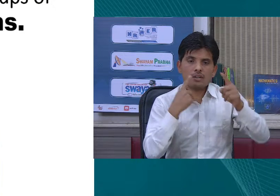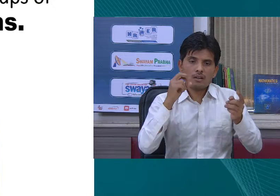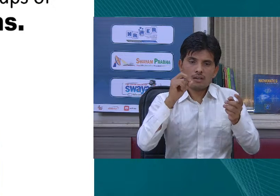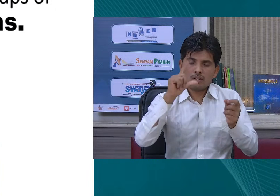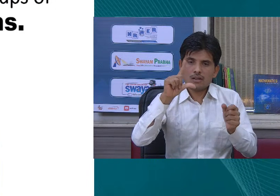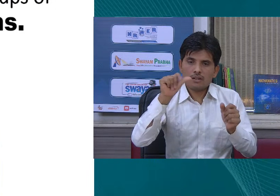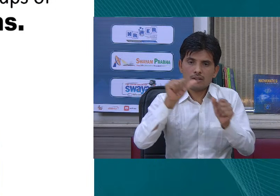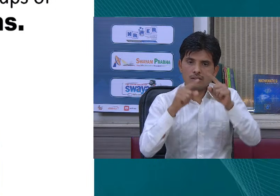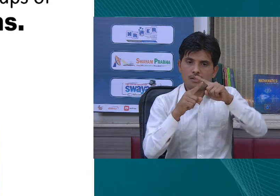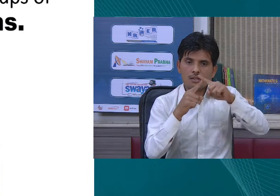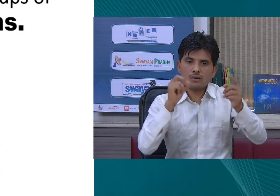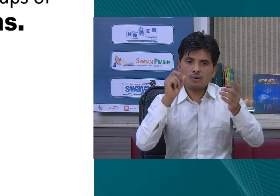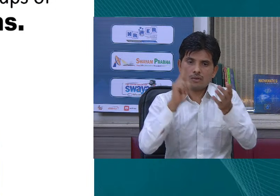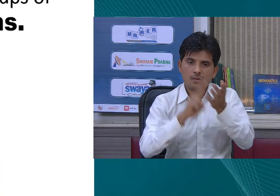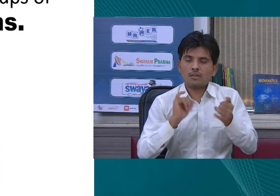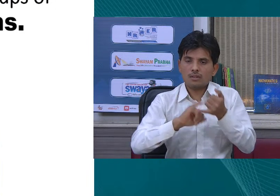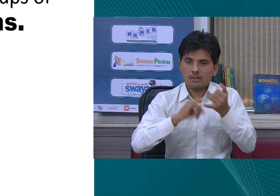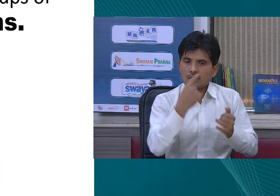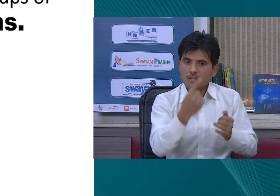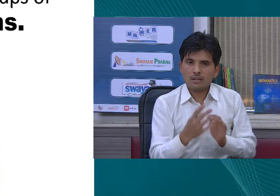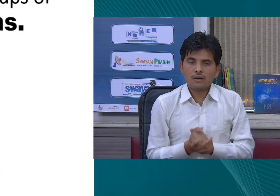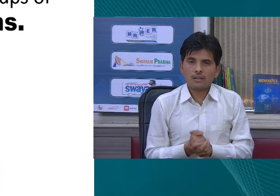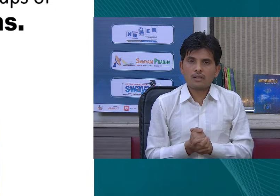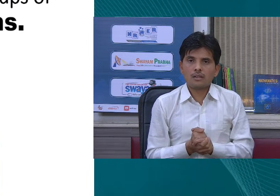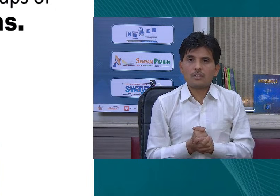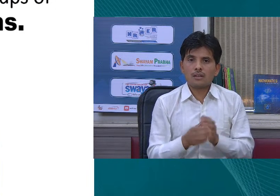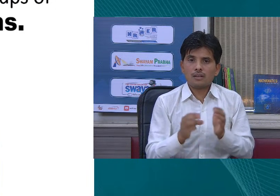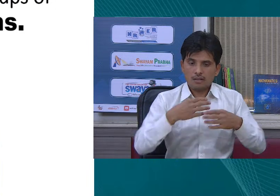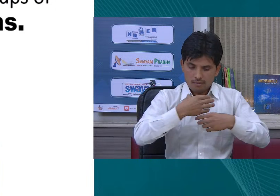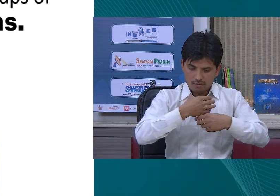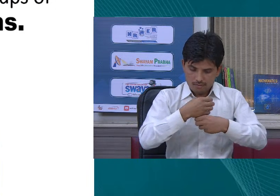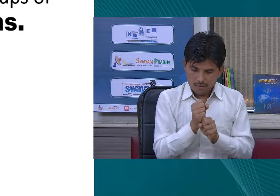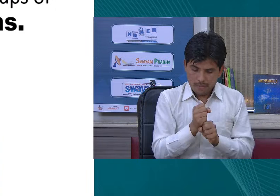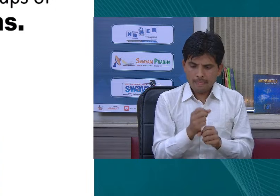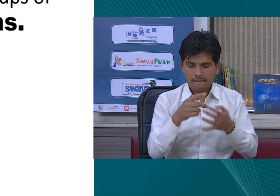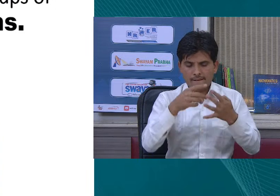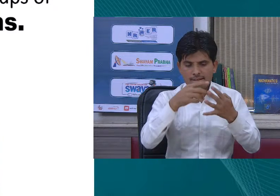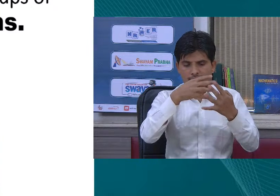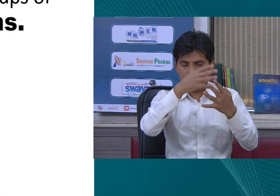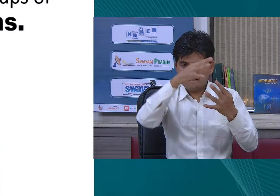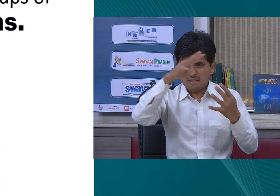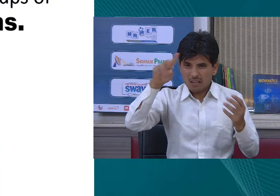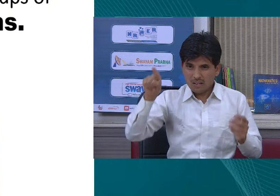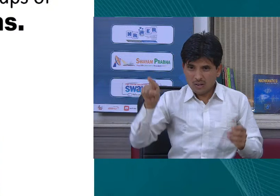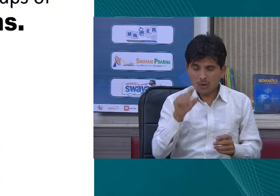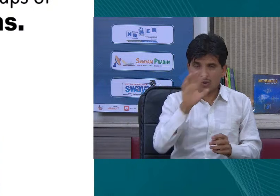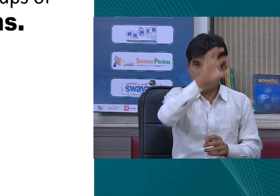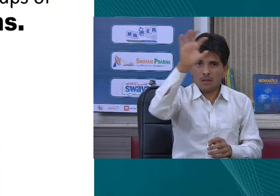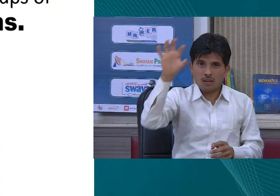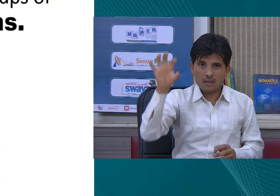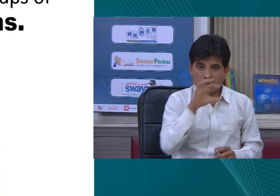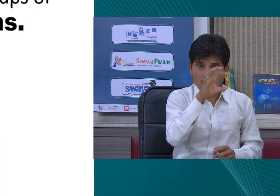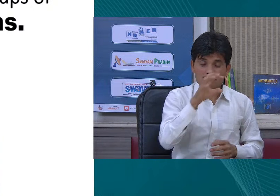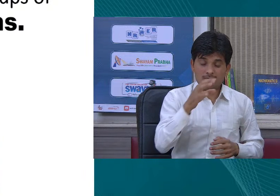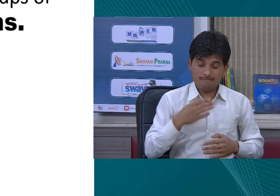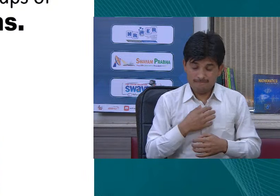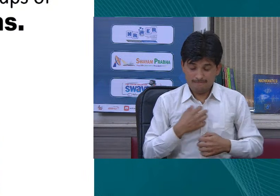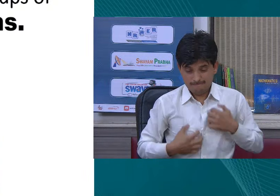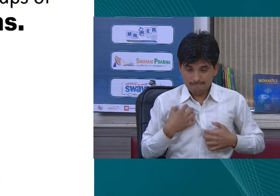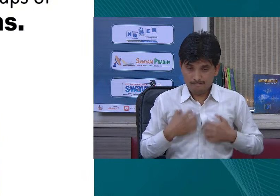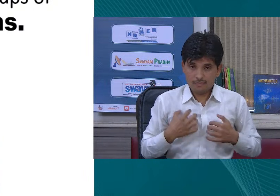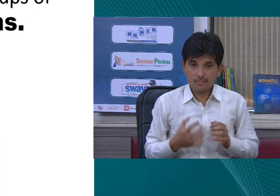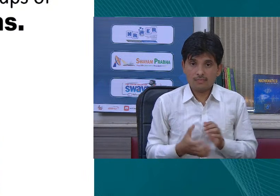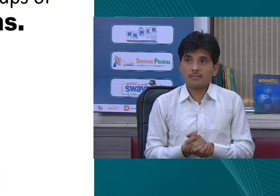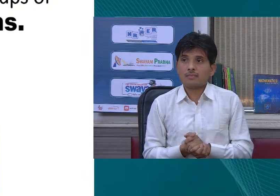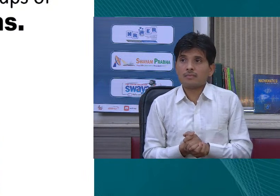it has got prominent stars, and then it tends to make a pattern. So they tend to be a very interesting facts,